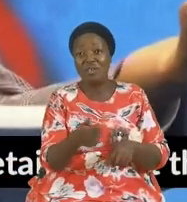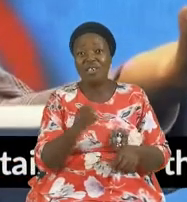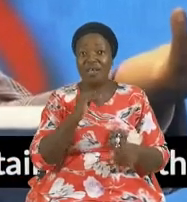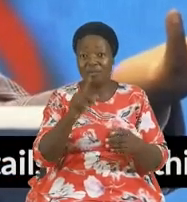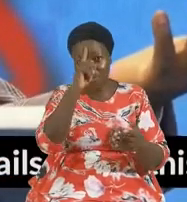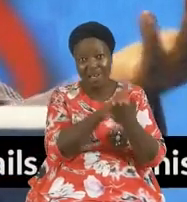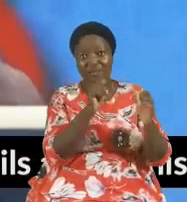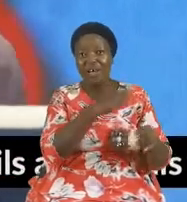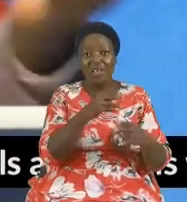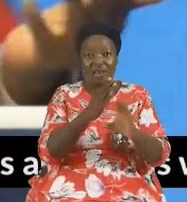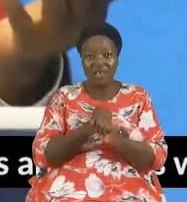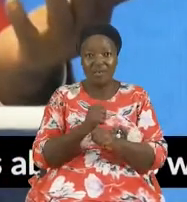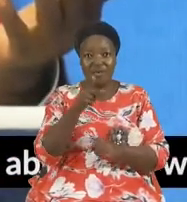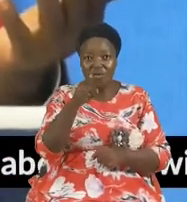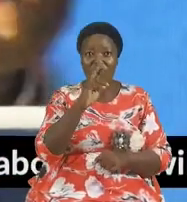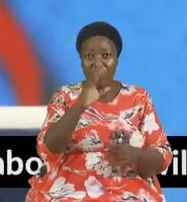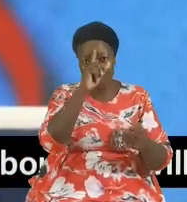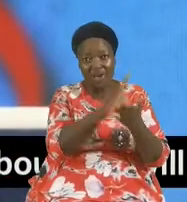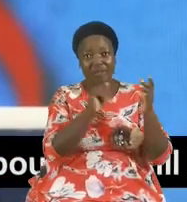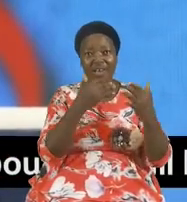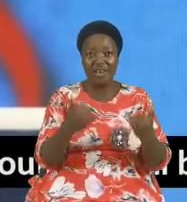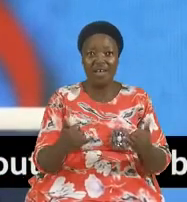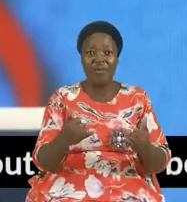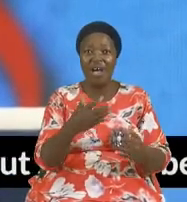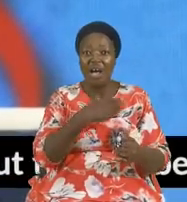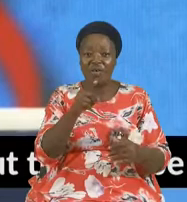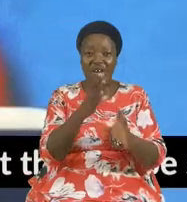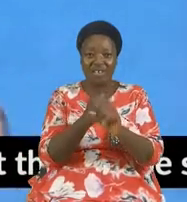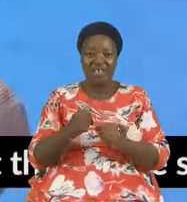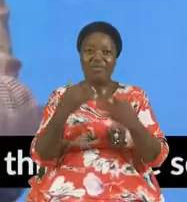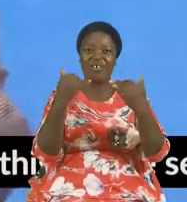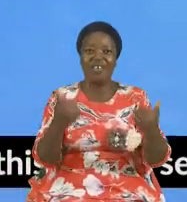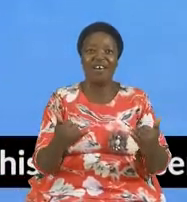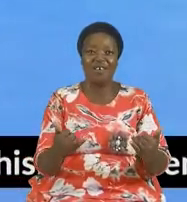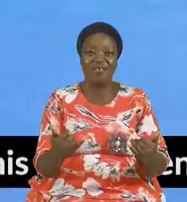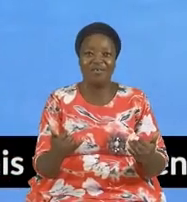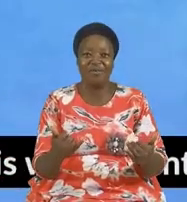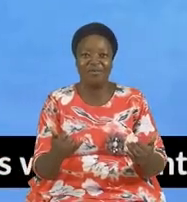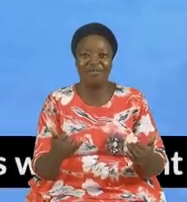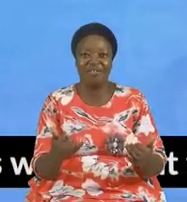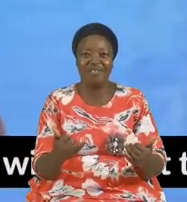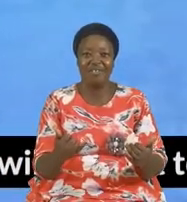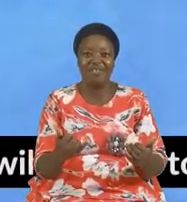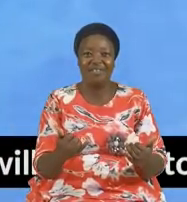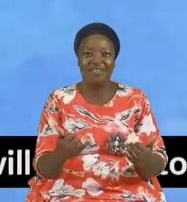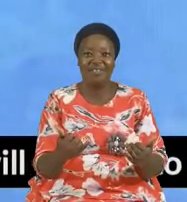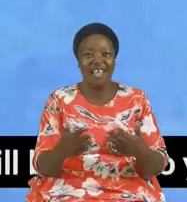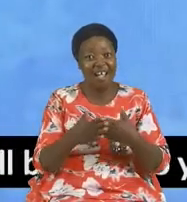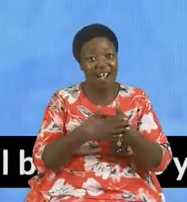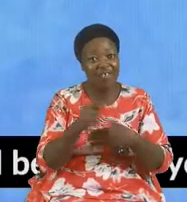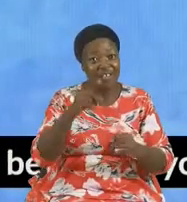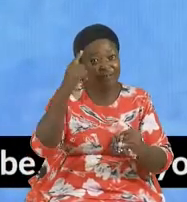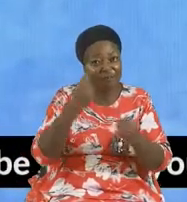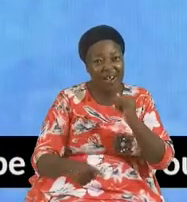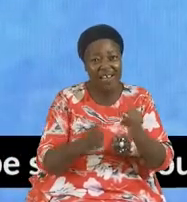so, as others have believed and they have received, you are believing now and you are receiving